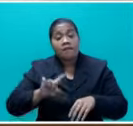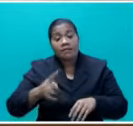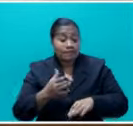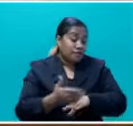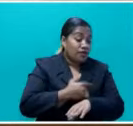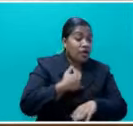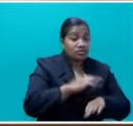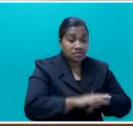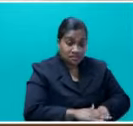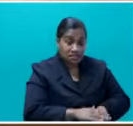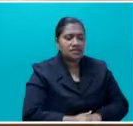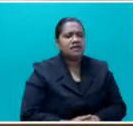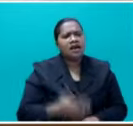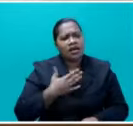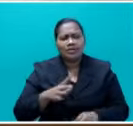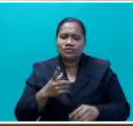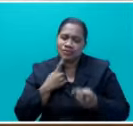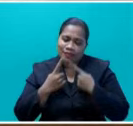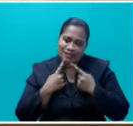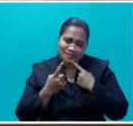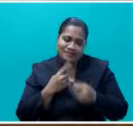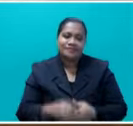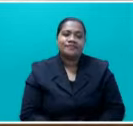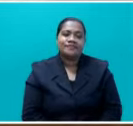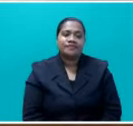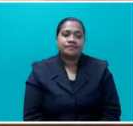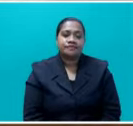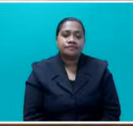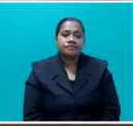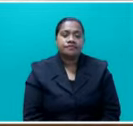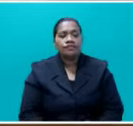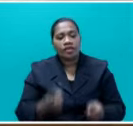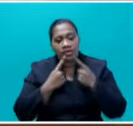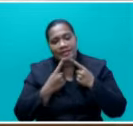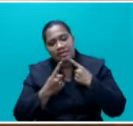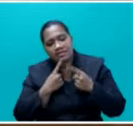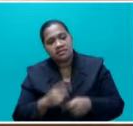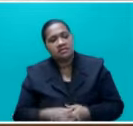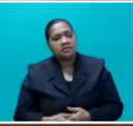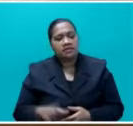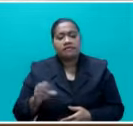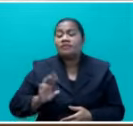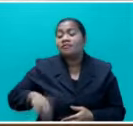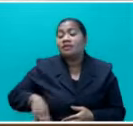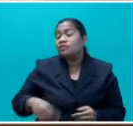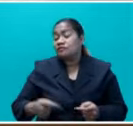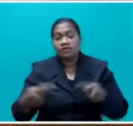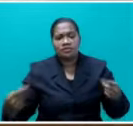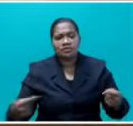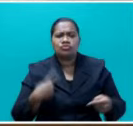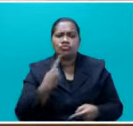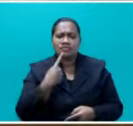I'd just like to make a couple of comments on comments that have been made by members of the opposition who have been